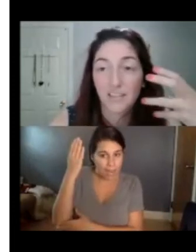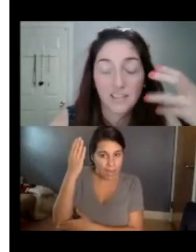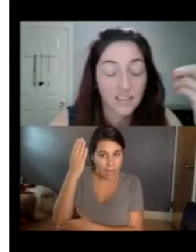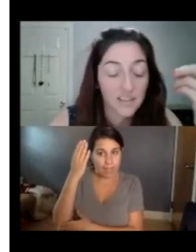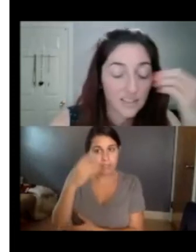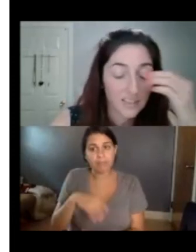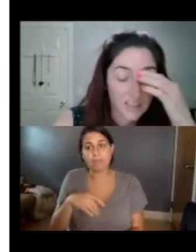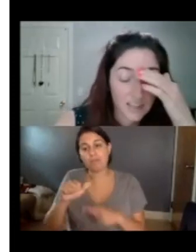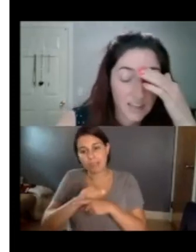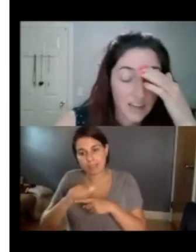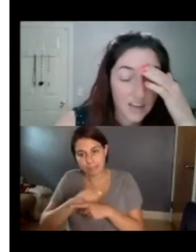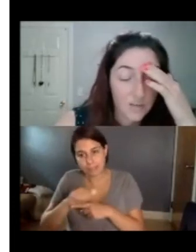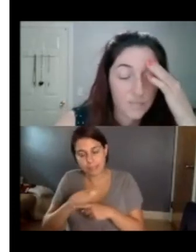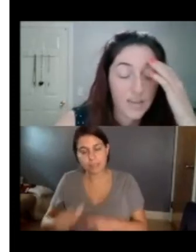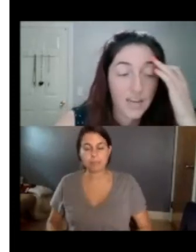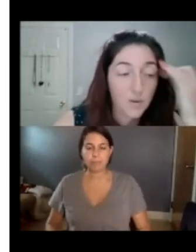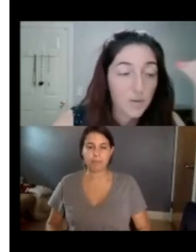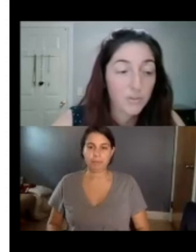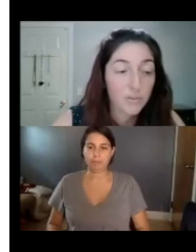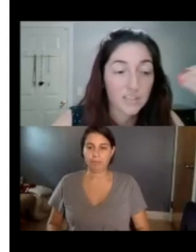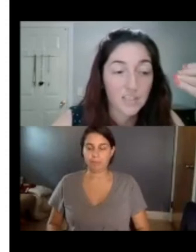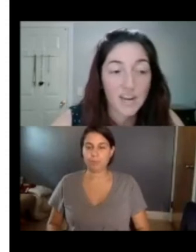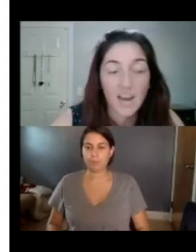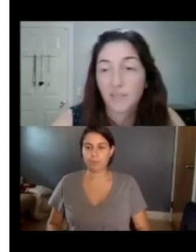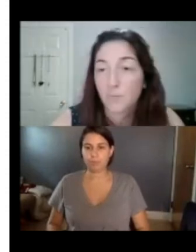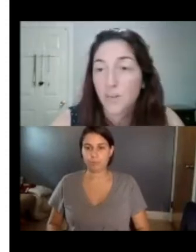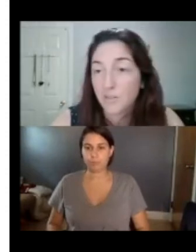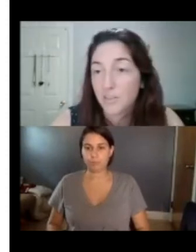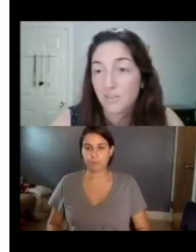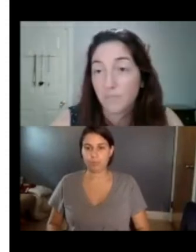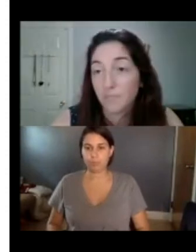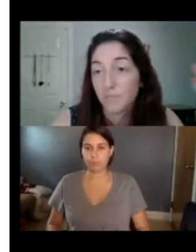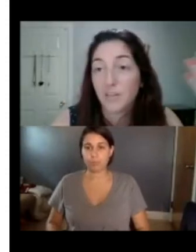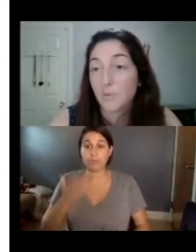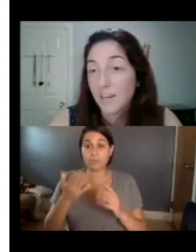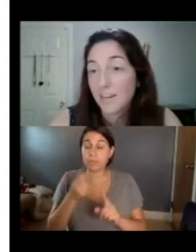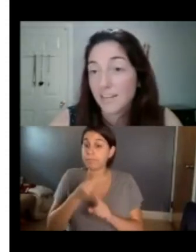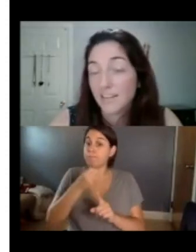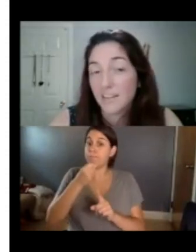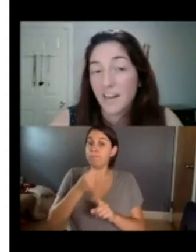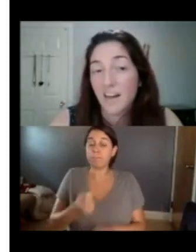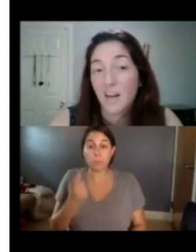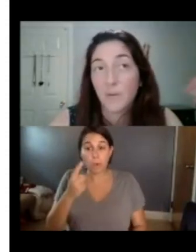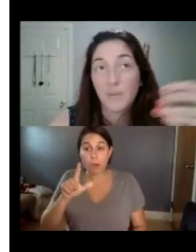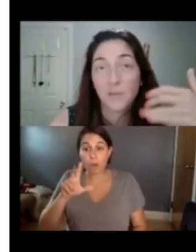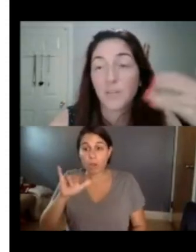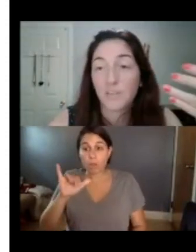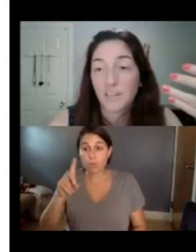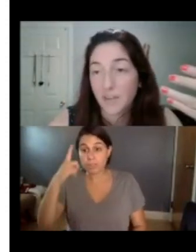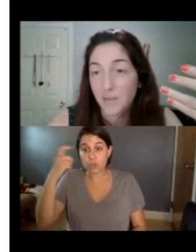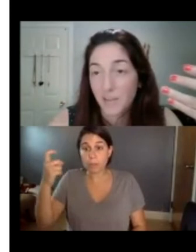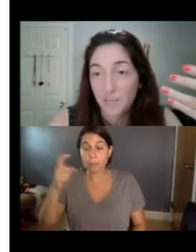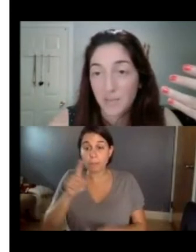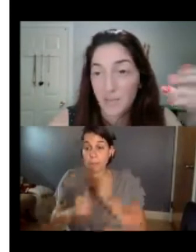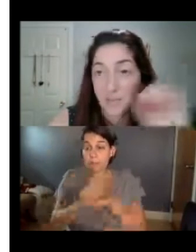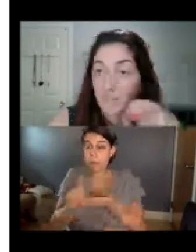and practice these techniques. And when people do this, they might have like one lucid dream during a week, but we can't really predict